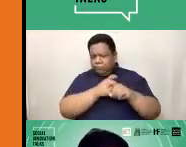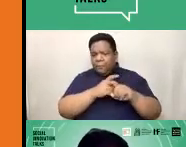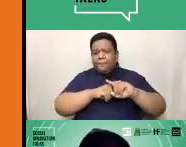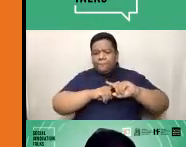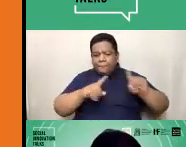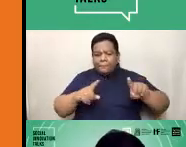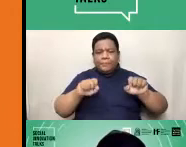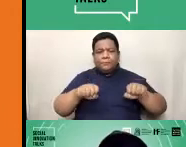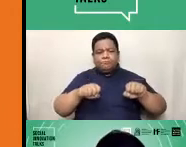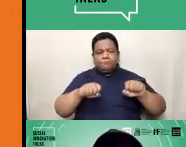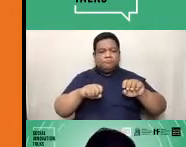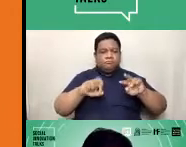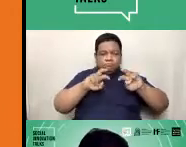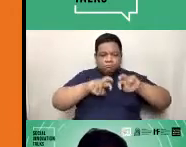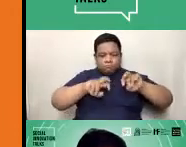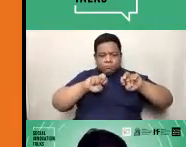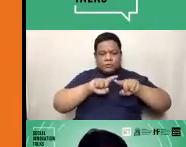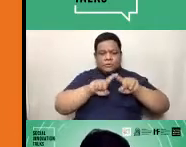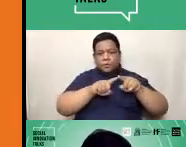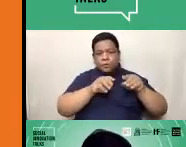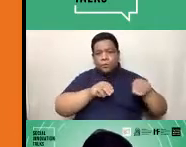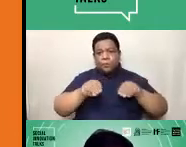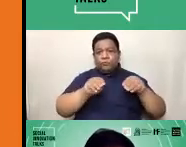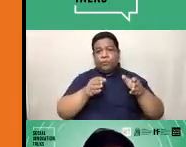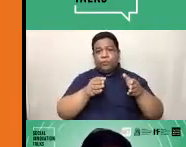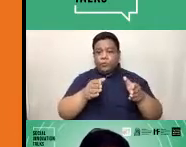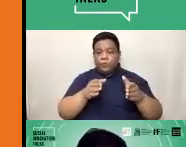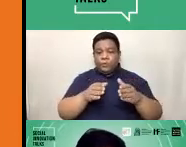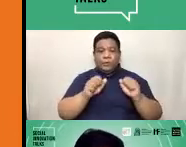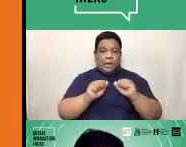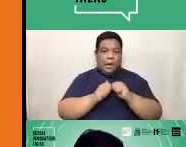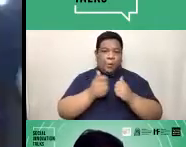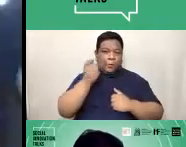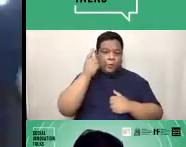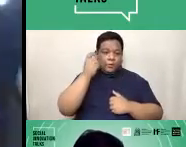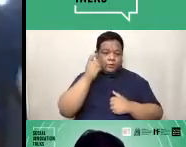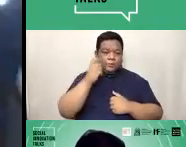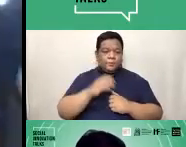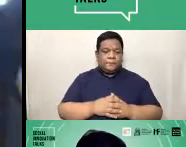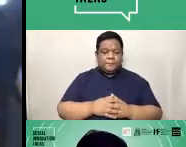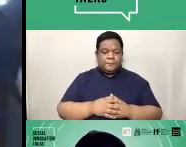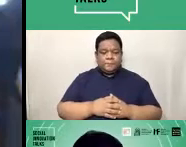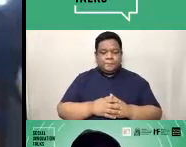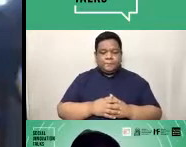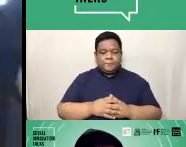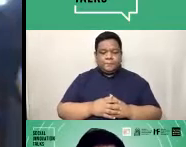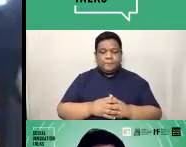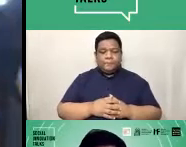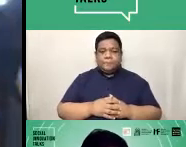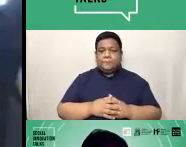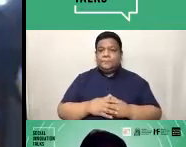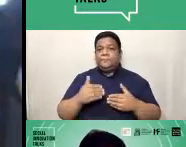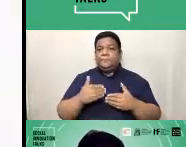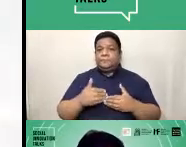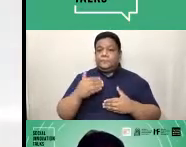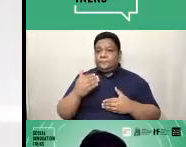individual, motion parts, and as a way of understanding how the robots apply. So next one are types of